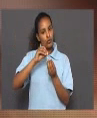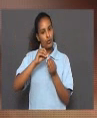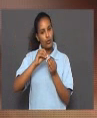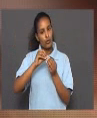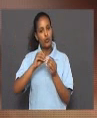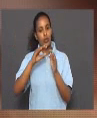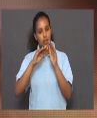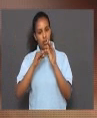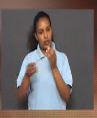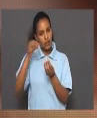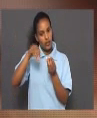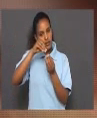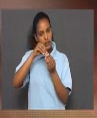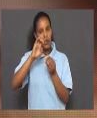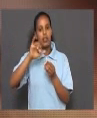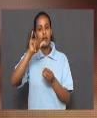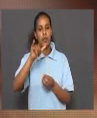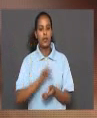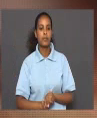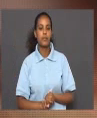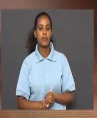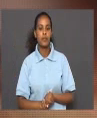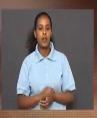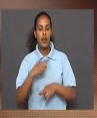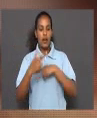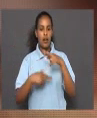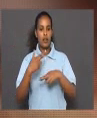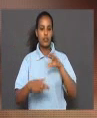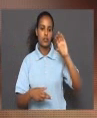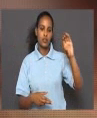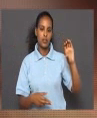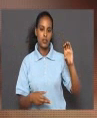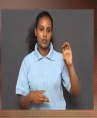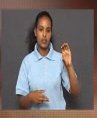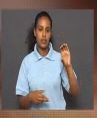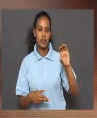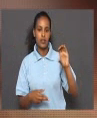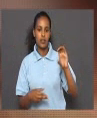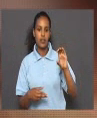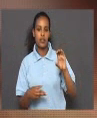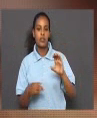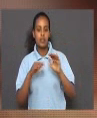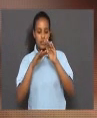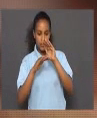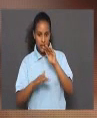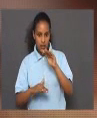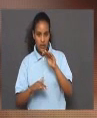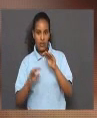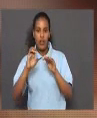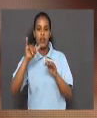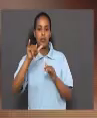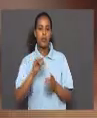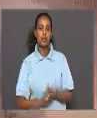leads to an increase in entropy. Reaction C leads to a decrease